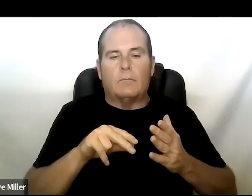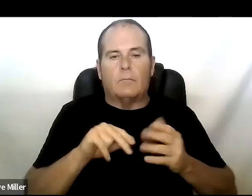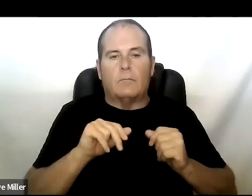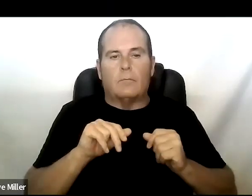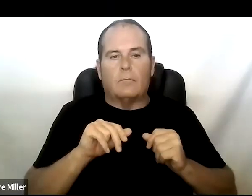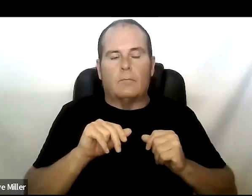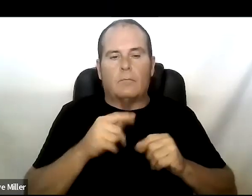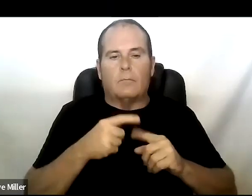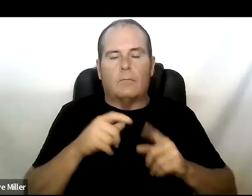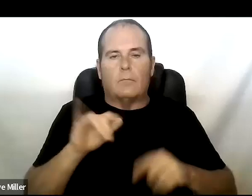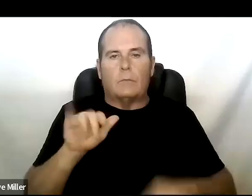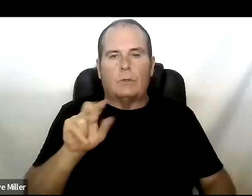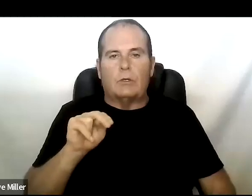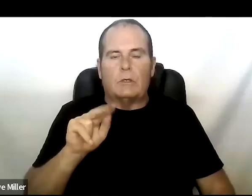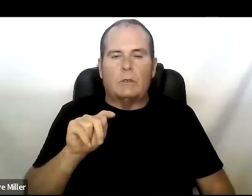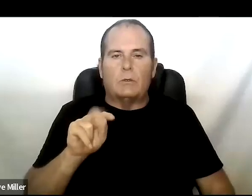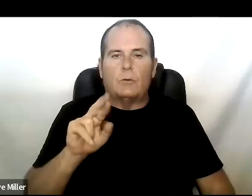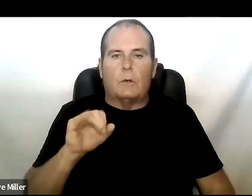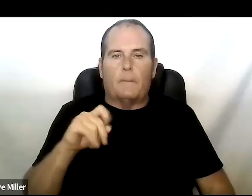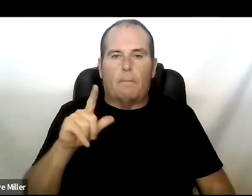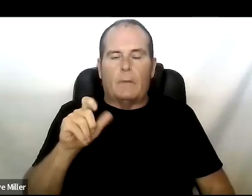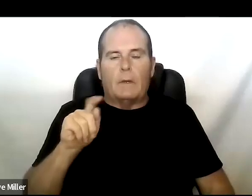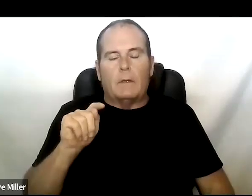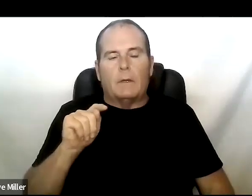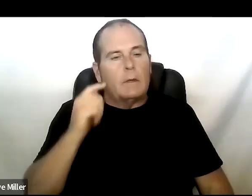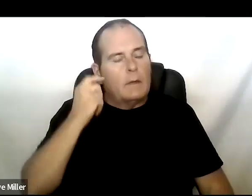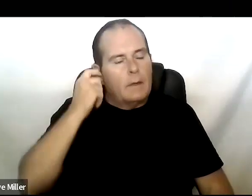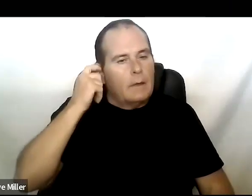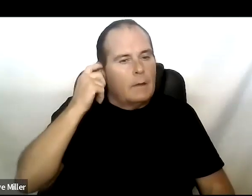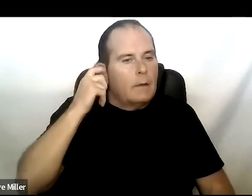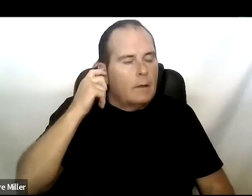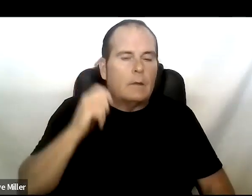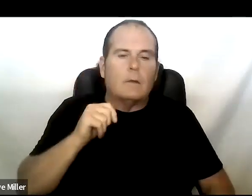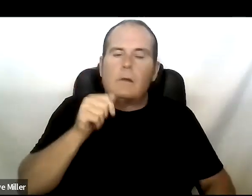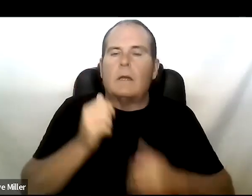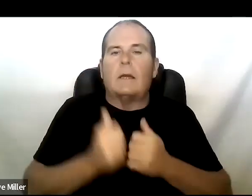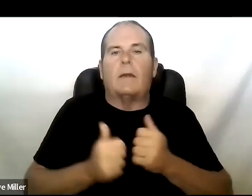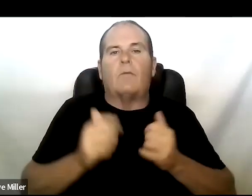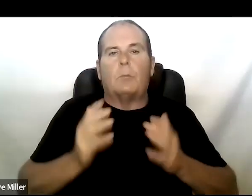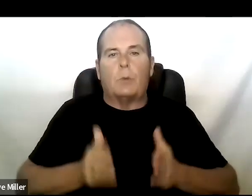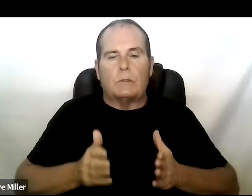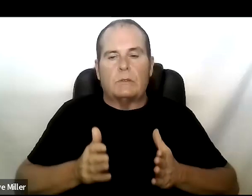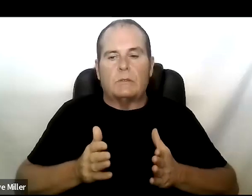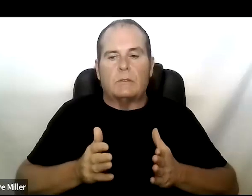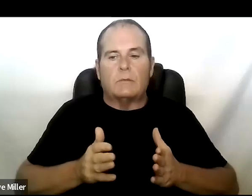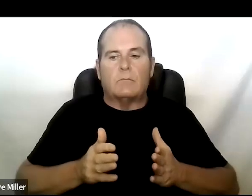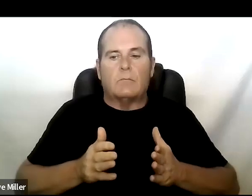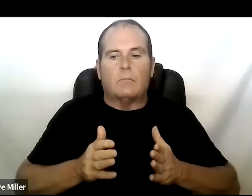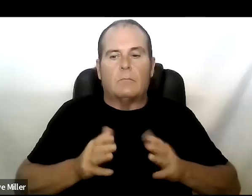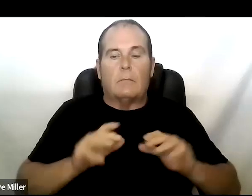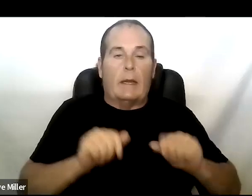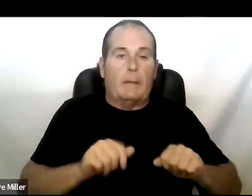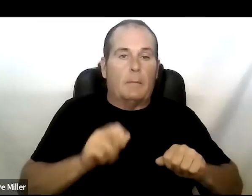From Jan Triplet. Not every person, able or